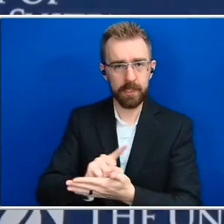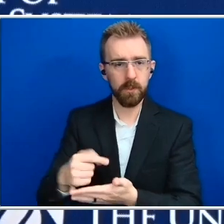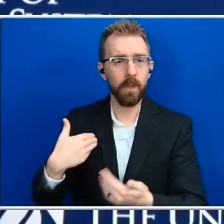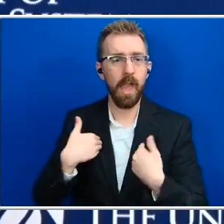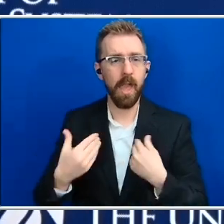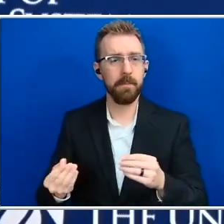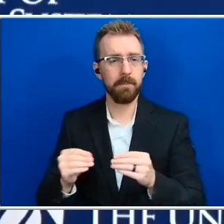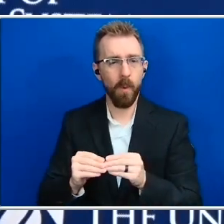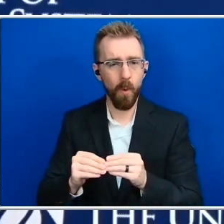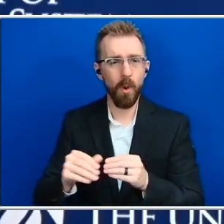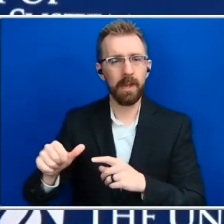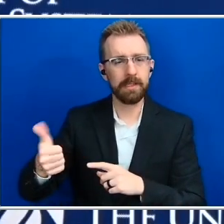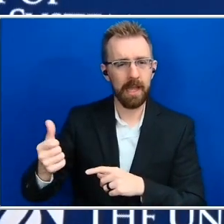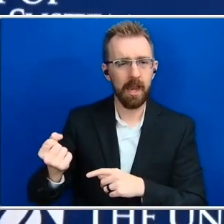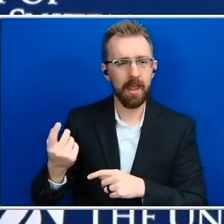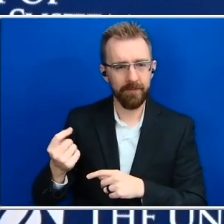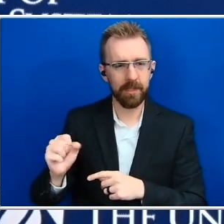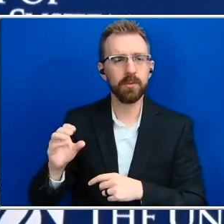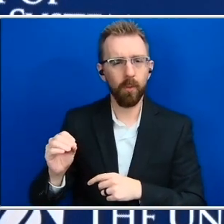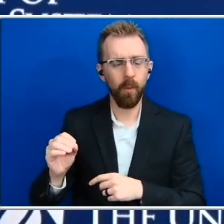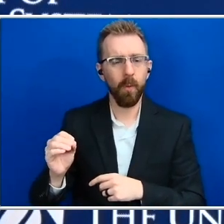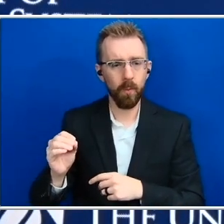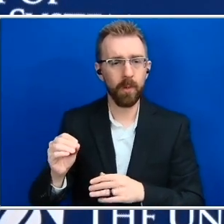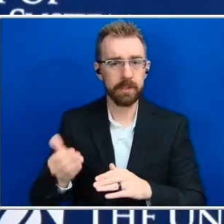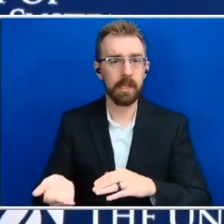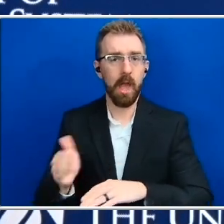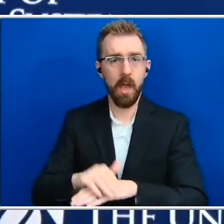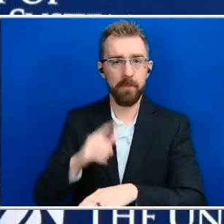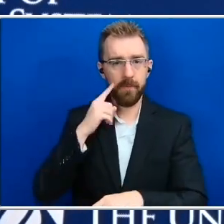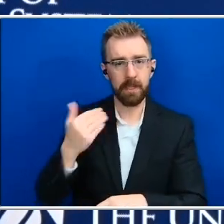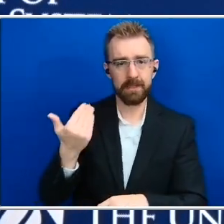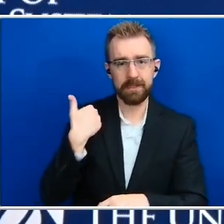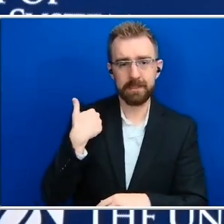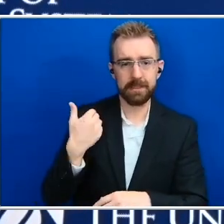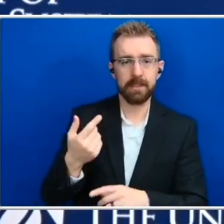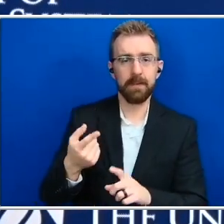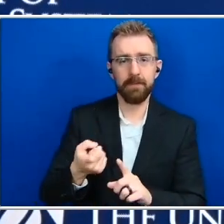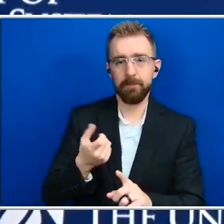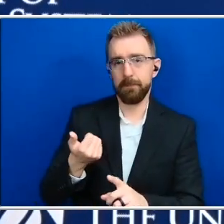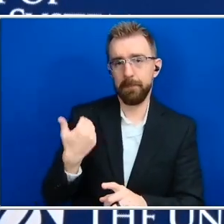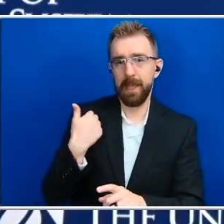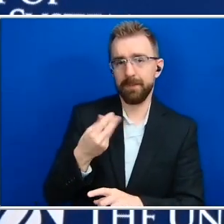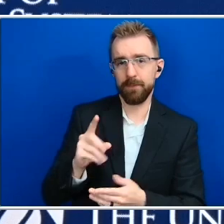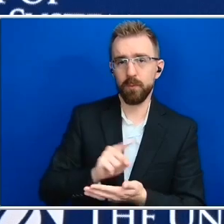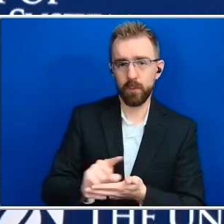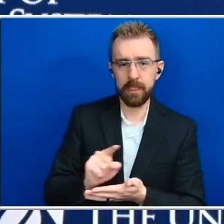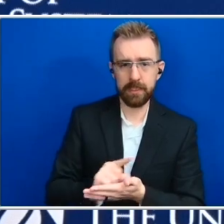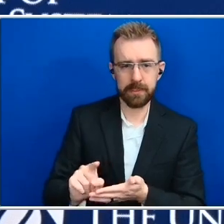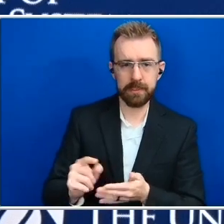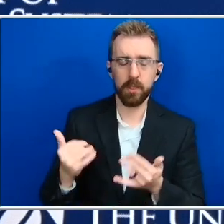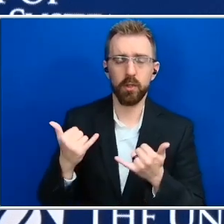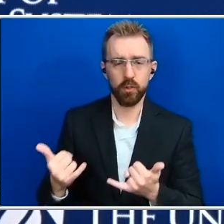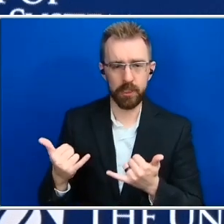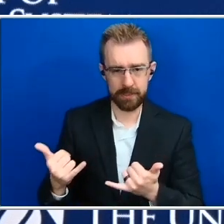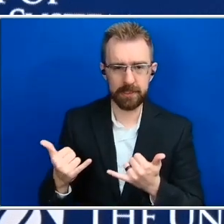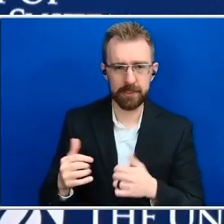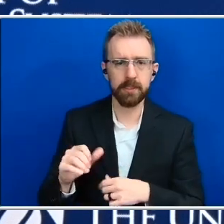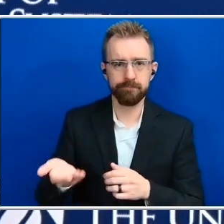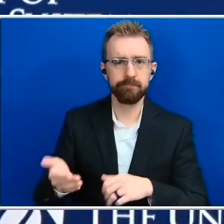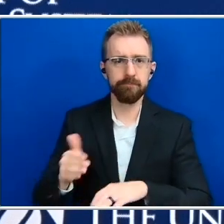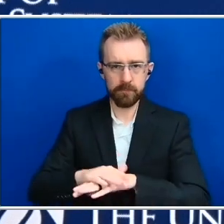it is up for the past couple, from the past couple weeks. It is up currently. So we are going to keep an eye on